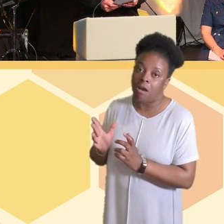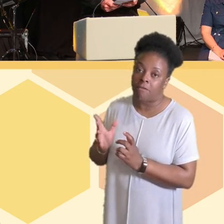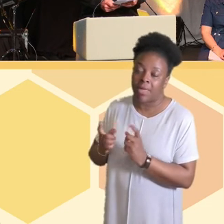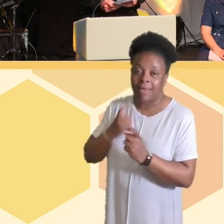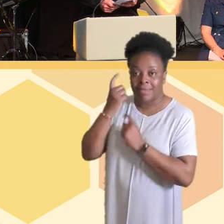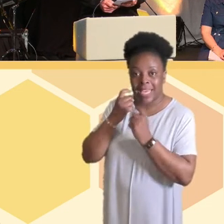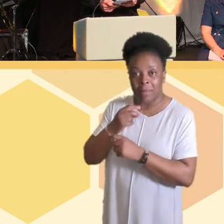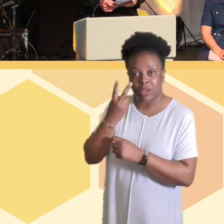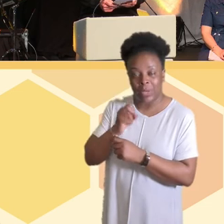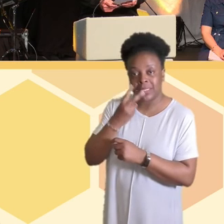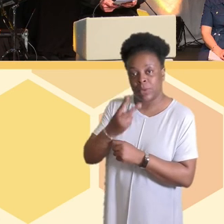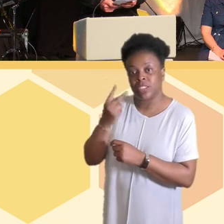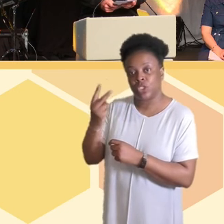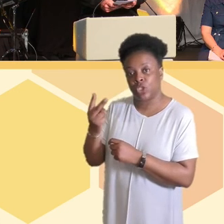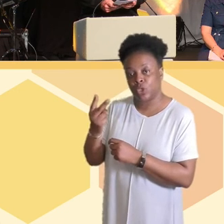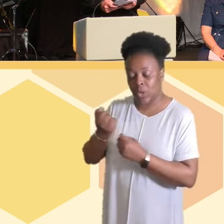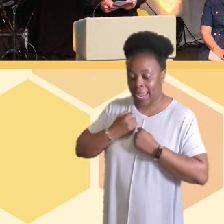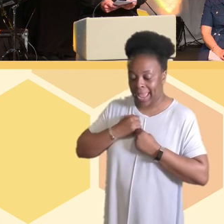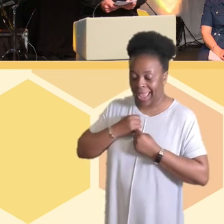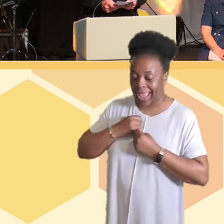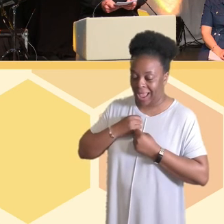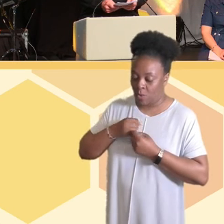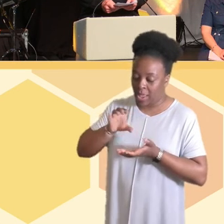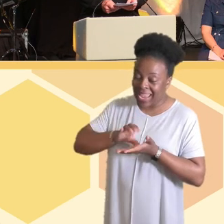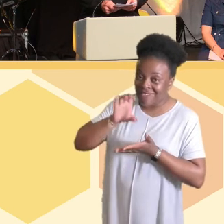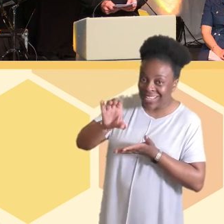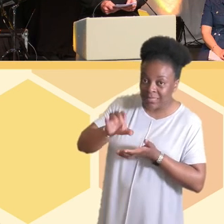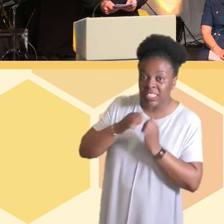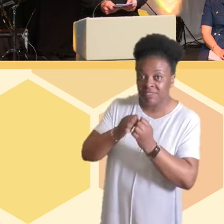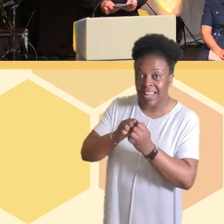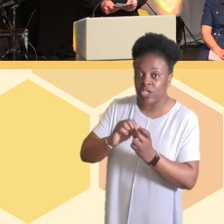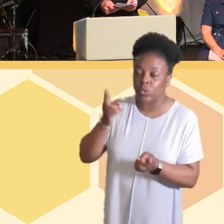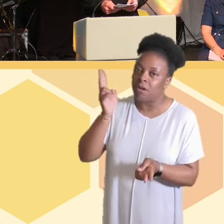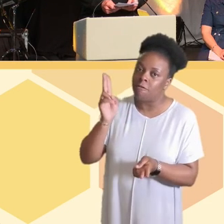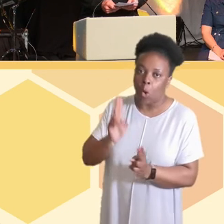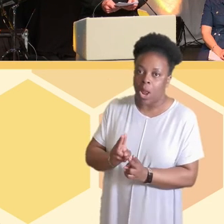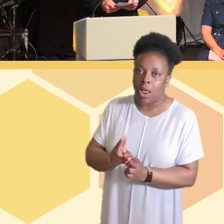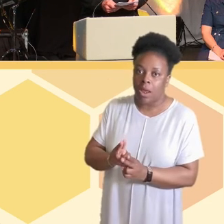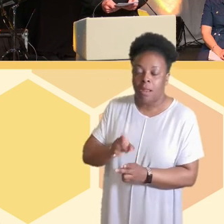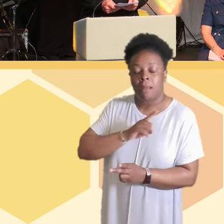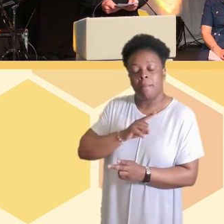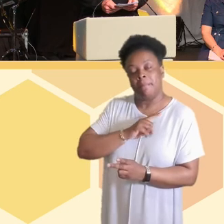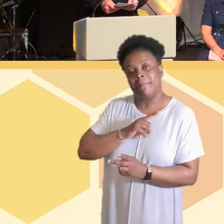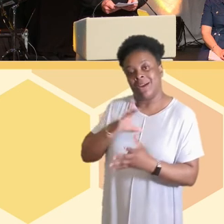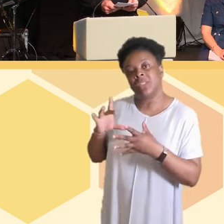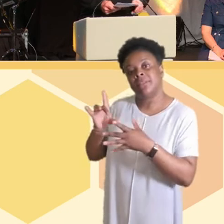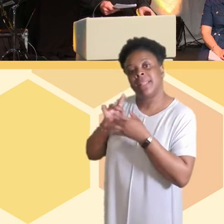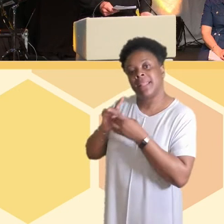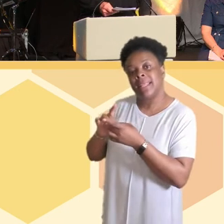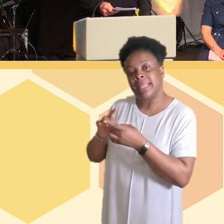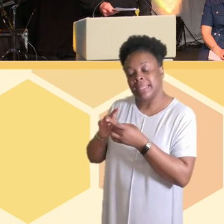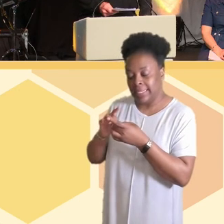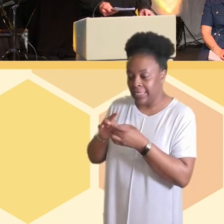seeing a fall in the value of our investments, reflecting the Ukraine situation and increased energy